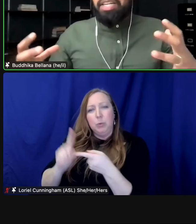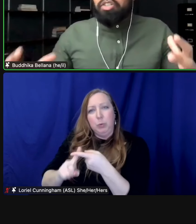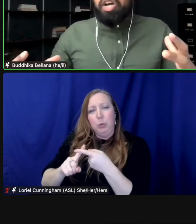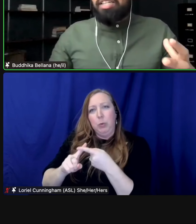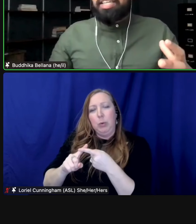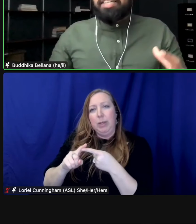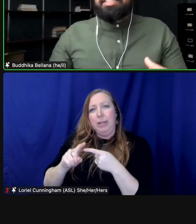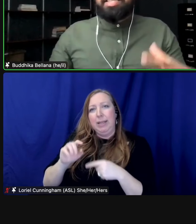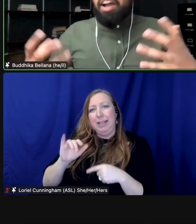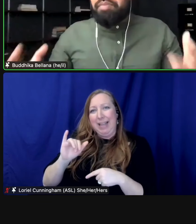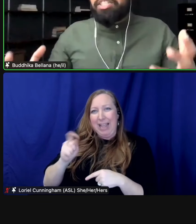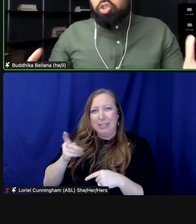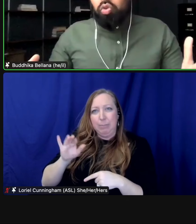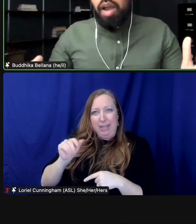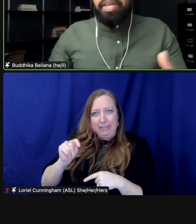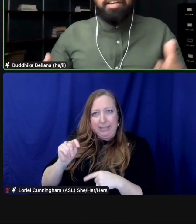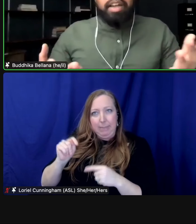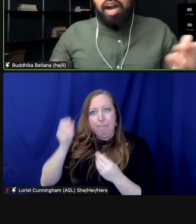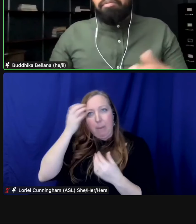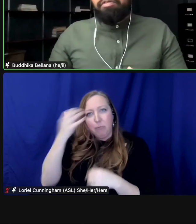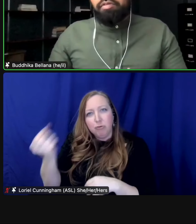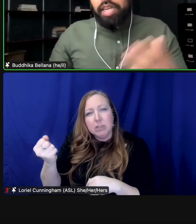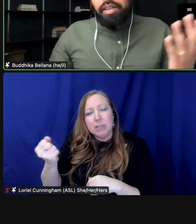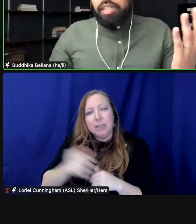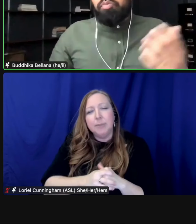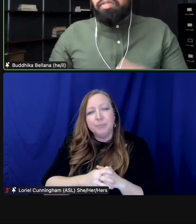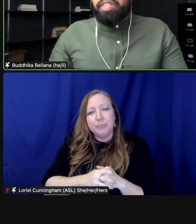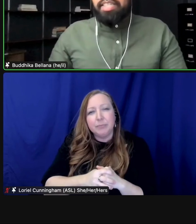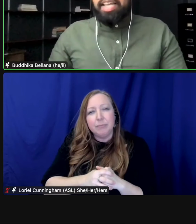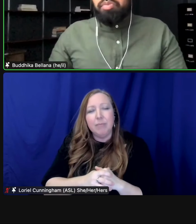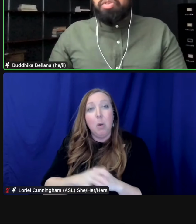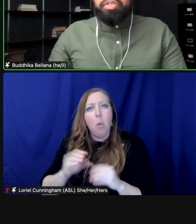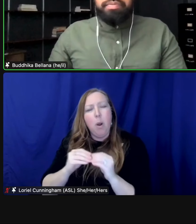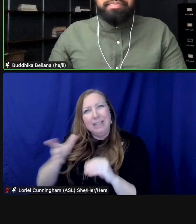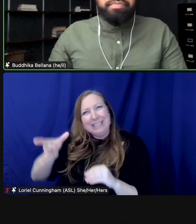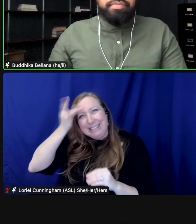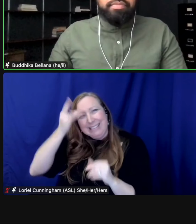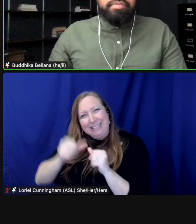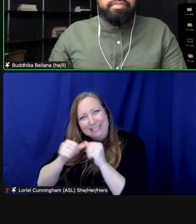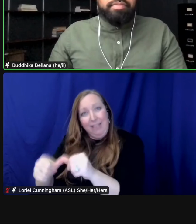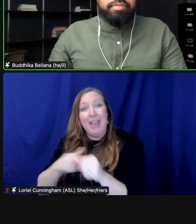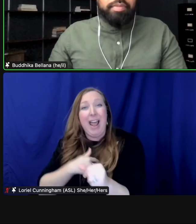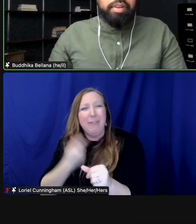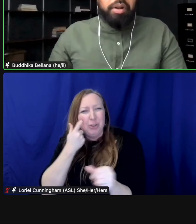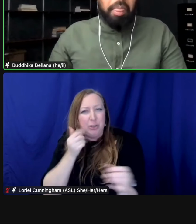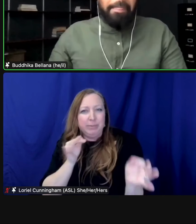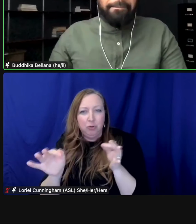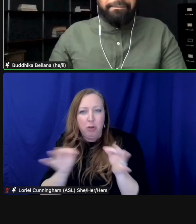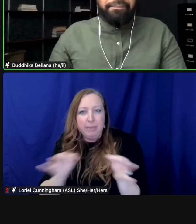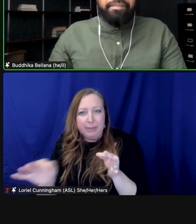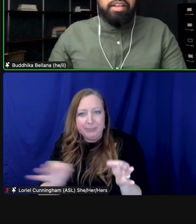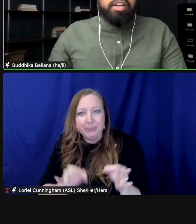lingering mental context that I've been describing in these previous examples.